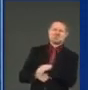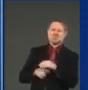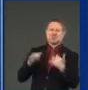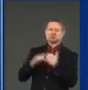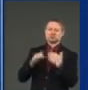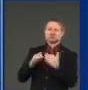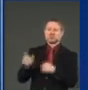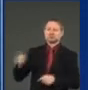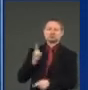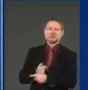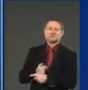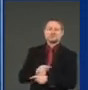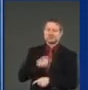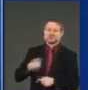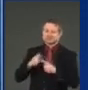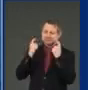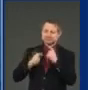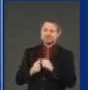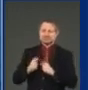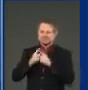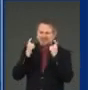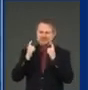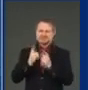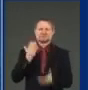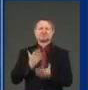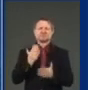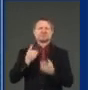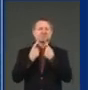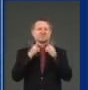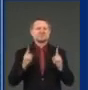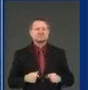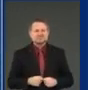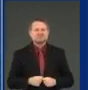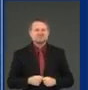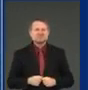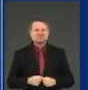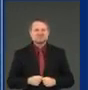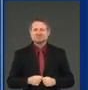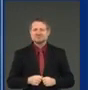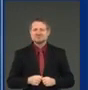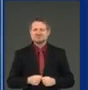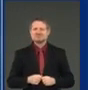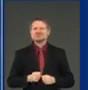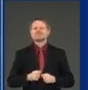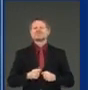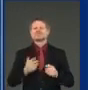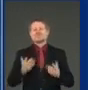right. The masks work. They are protective and they work. Wear a mask.